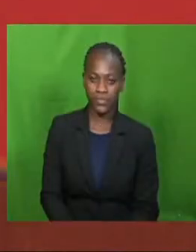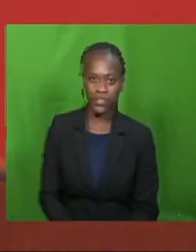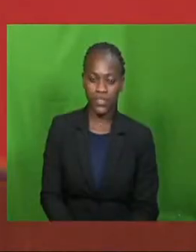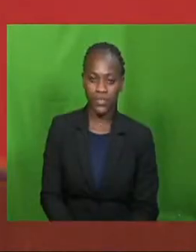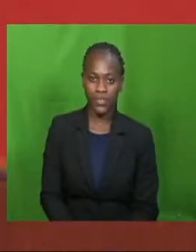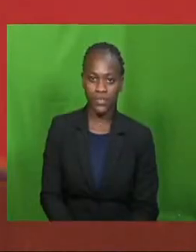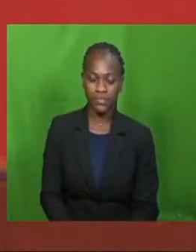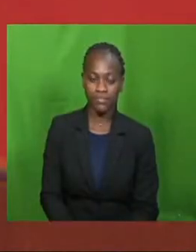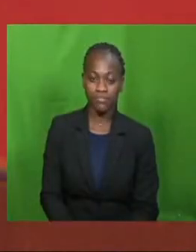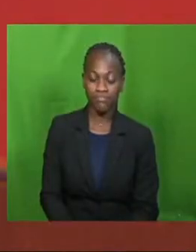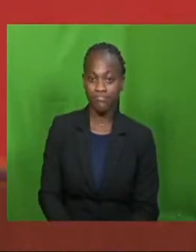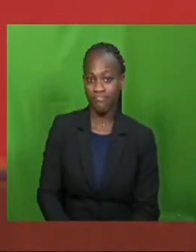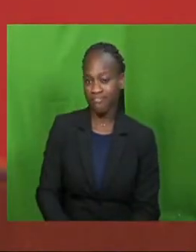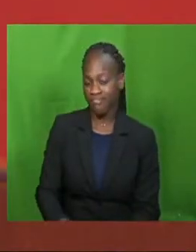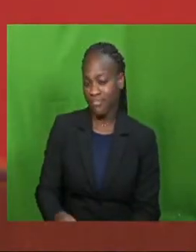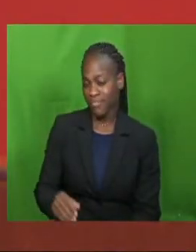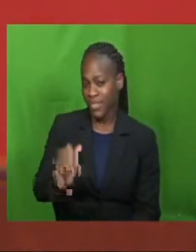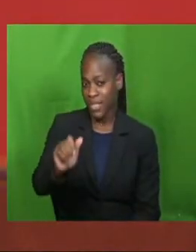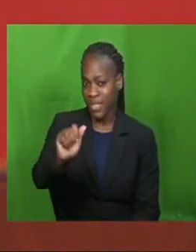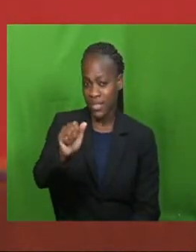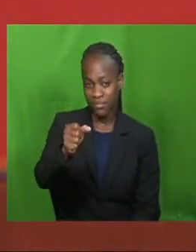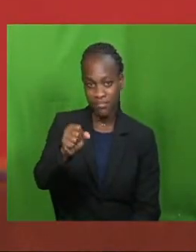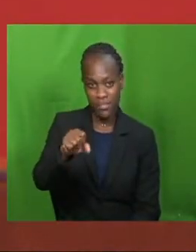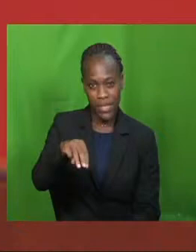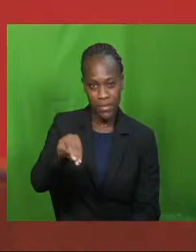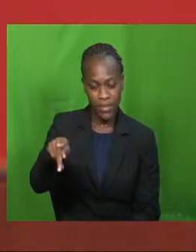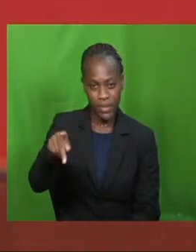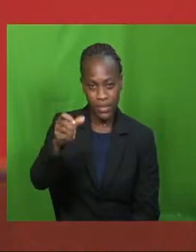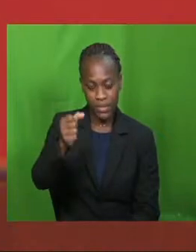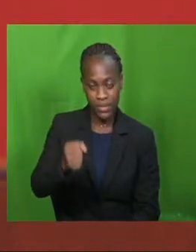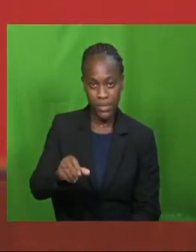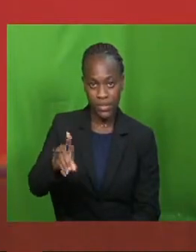Yes, Honourable Member for Saudi.